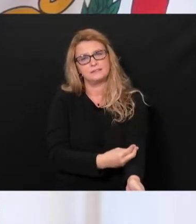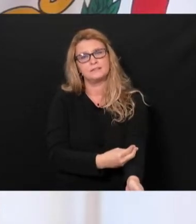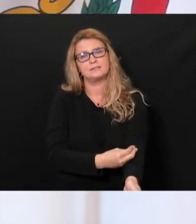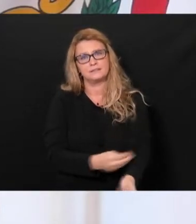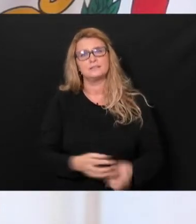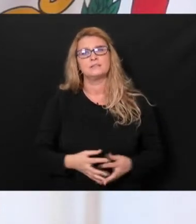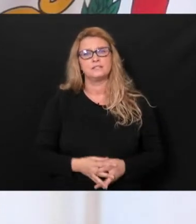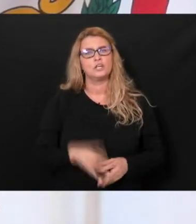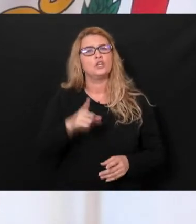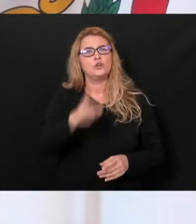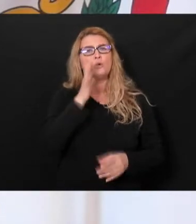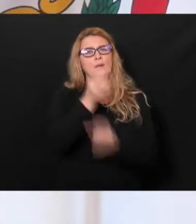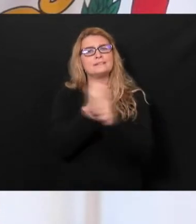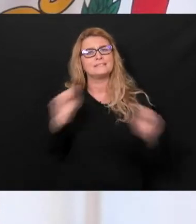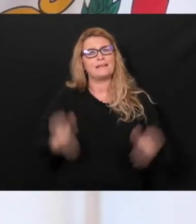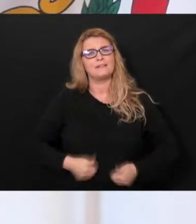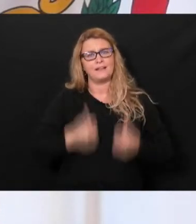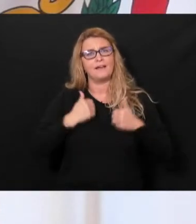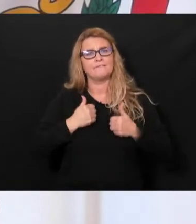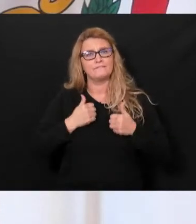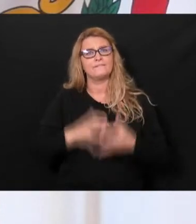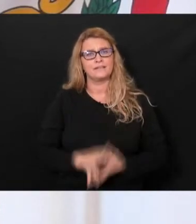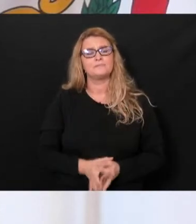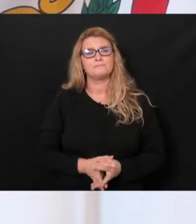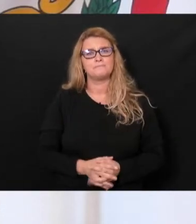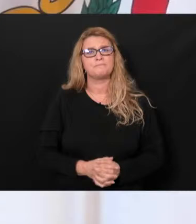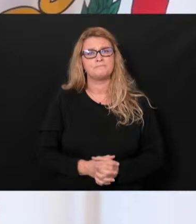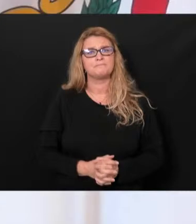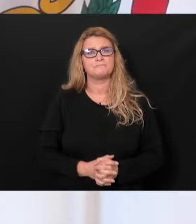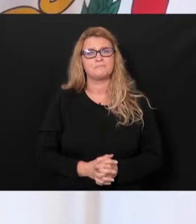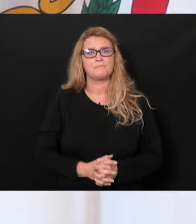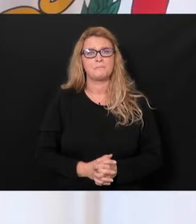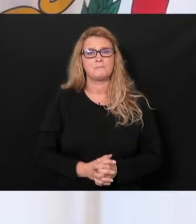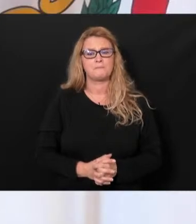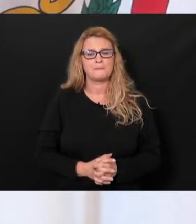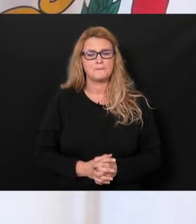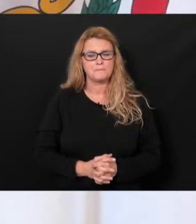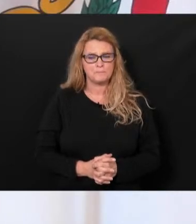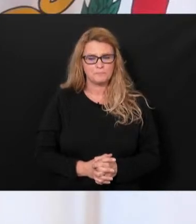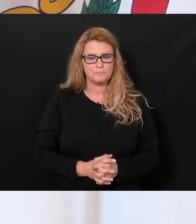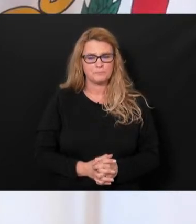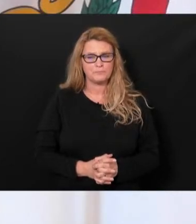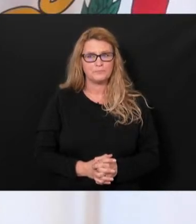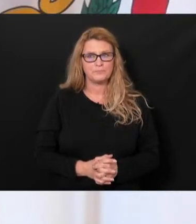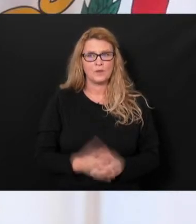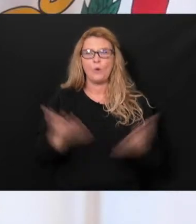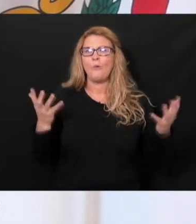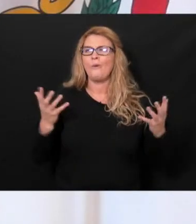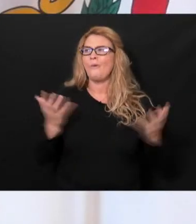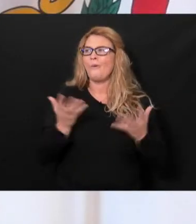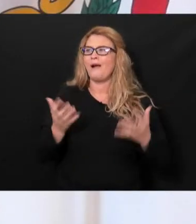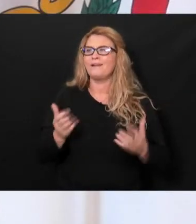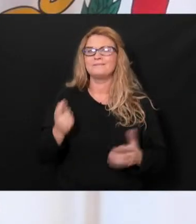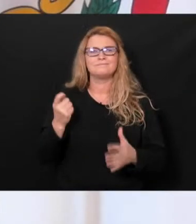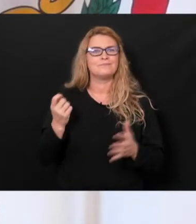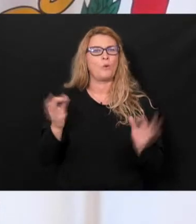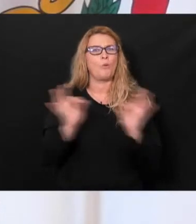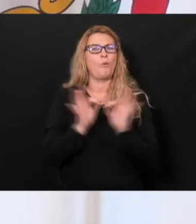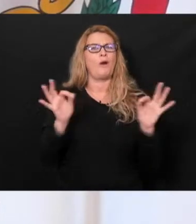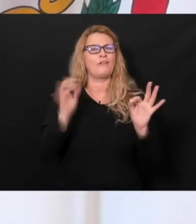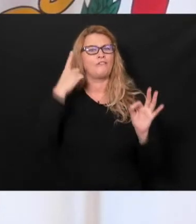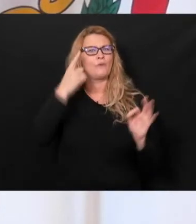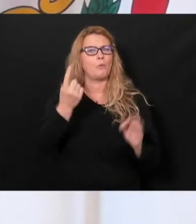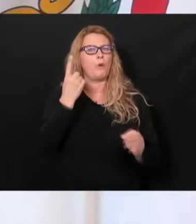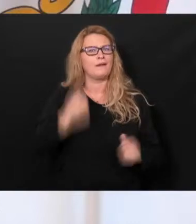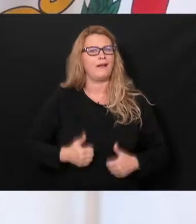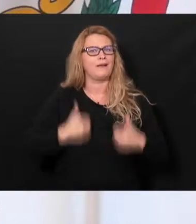that. You'll save a life. And absolutely, I can't tell you enough, what's it worth? What's it worth to save a life?